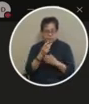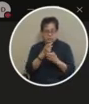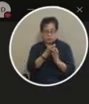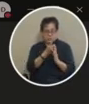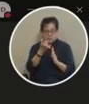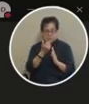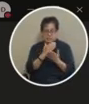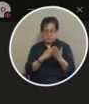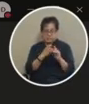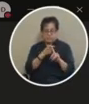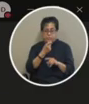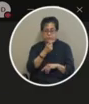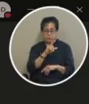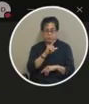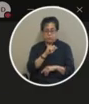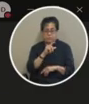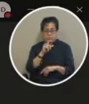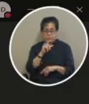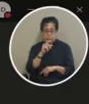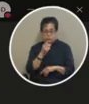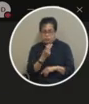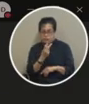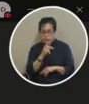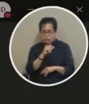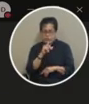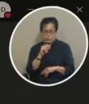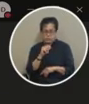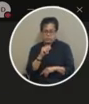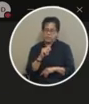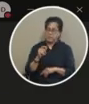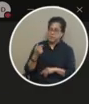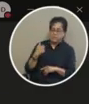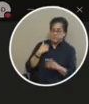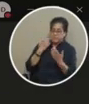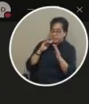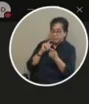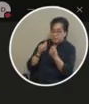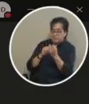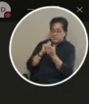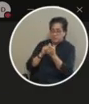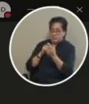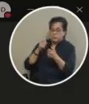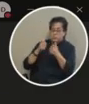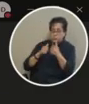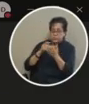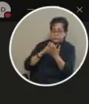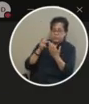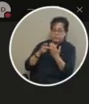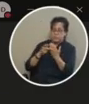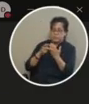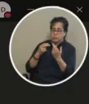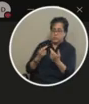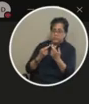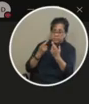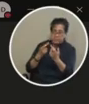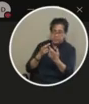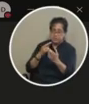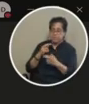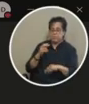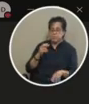from the 2020 capital plan? Again, I'm not going to tell you specifically which projects we're recommending or